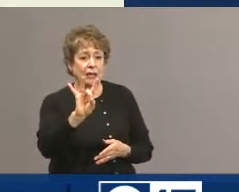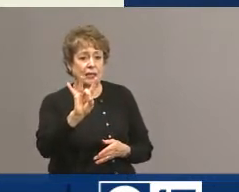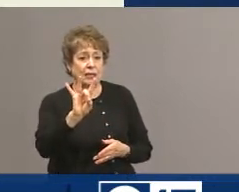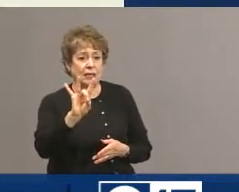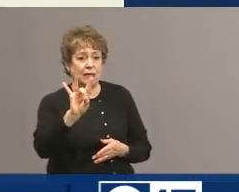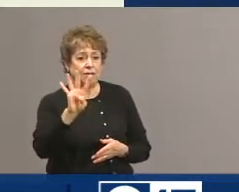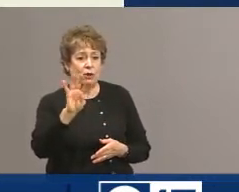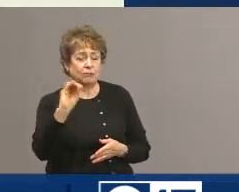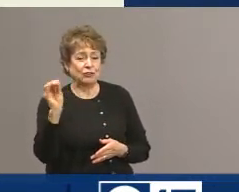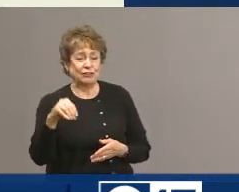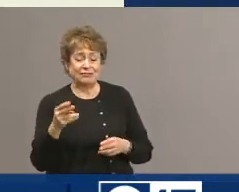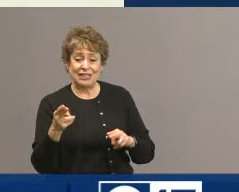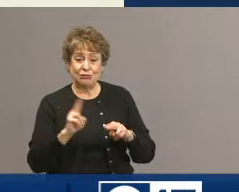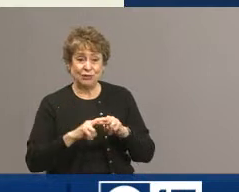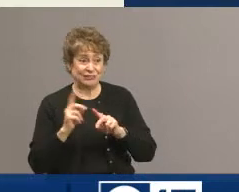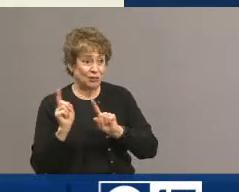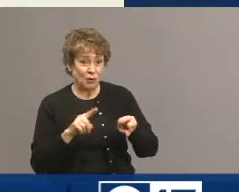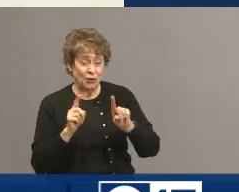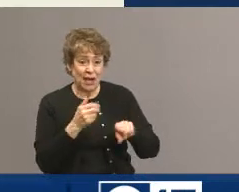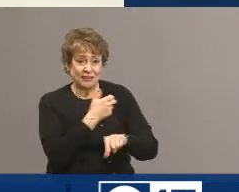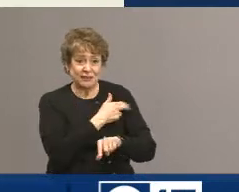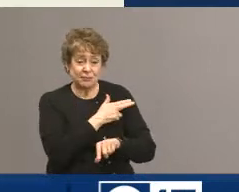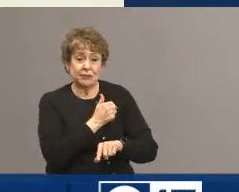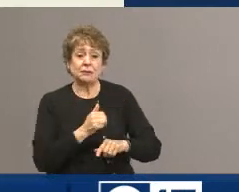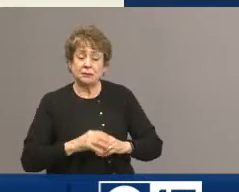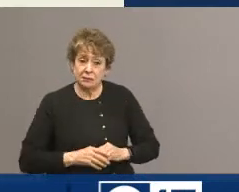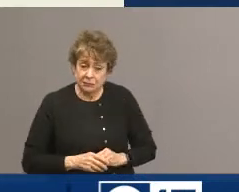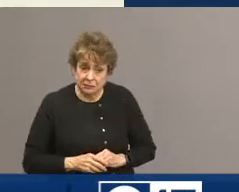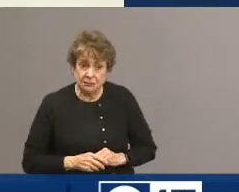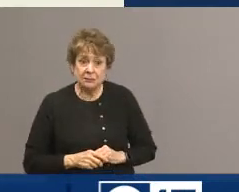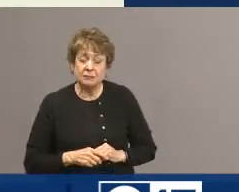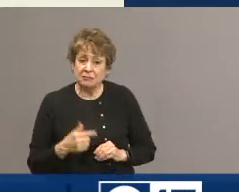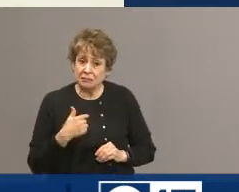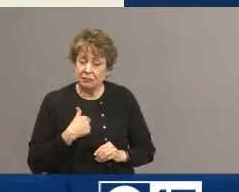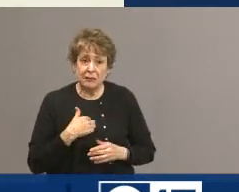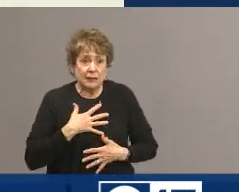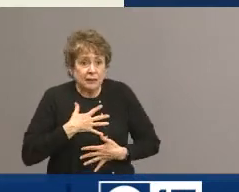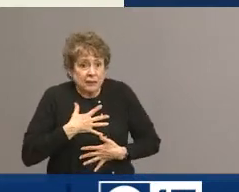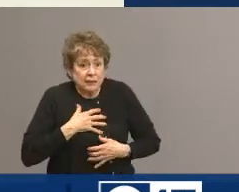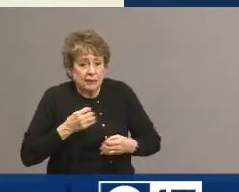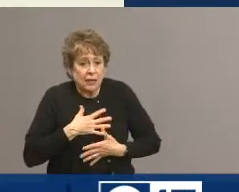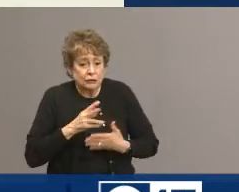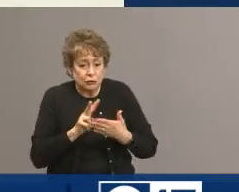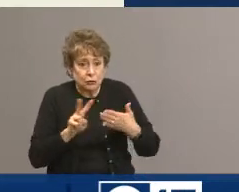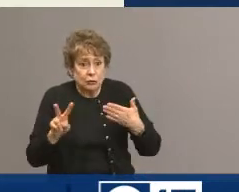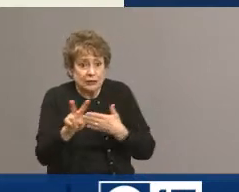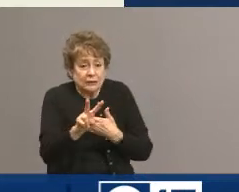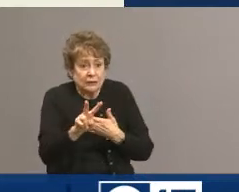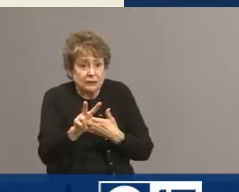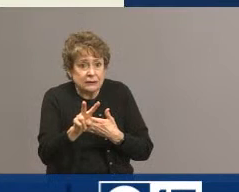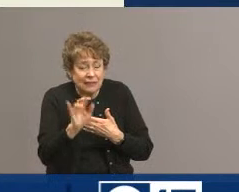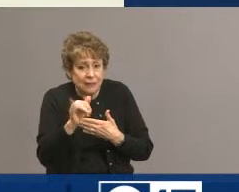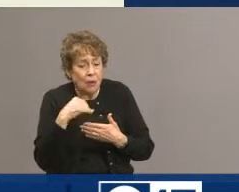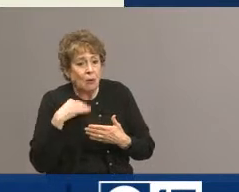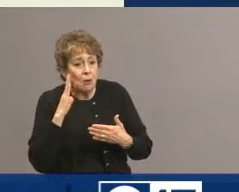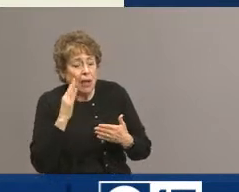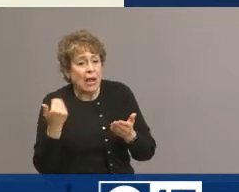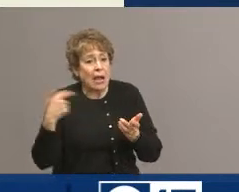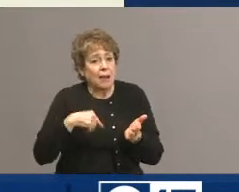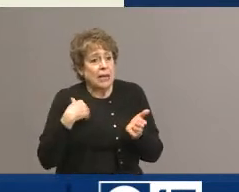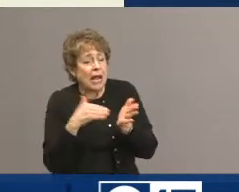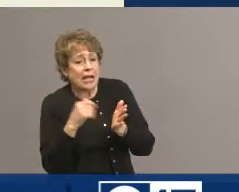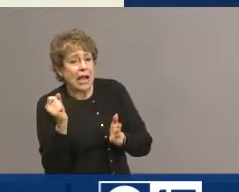And I fear that we're going to be standing here 2 weeks from now asking the very same question of why did we not take further steps today, here at the end of